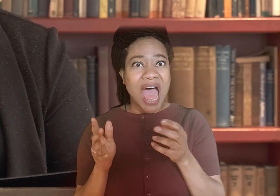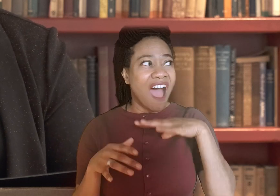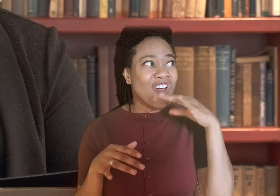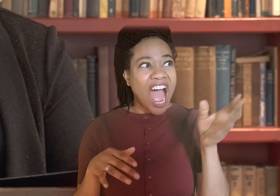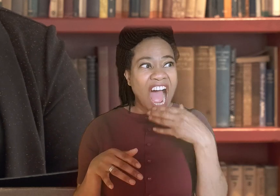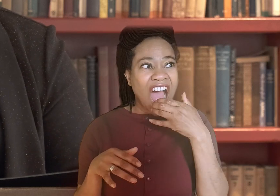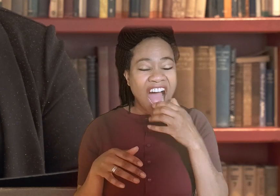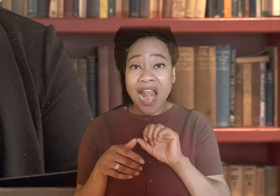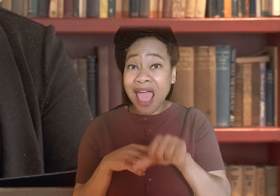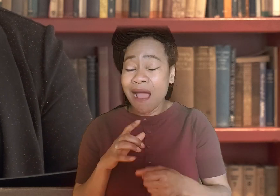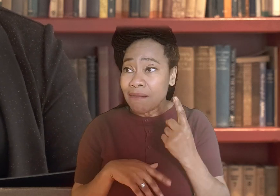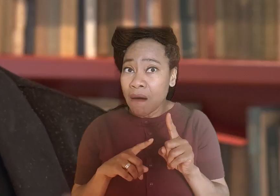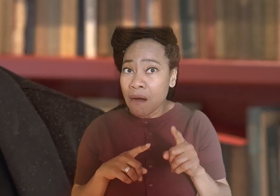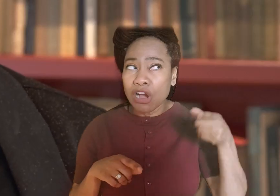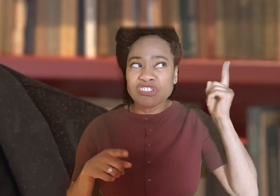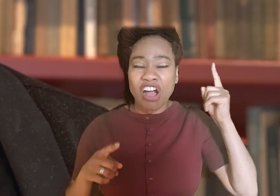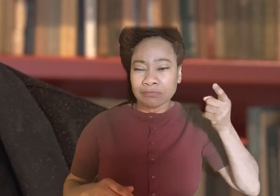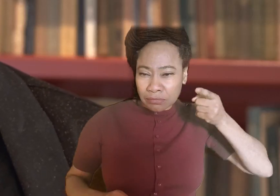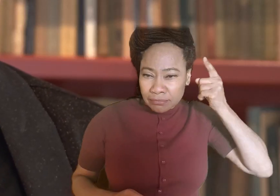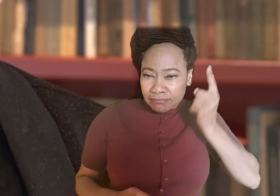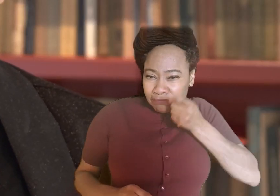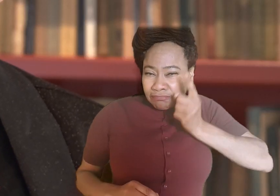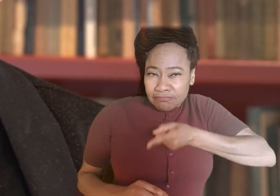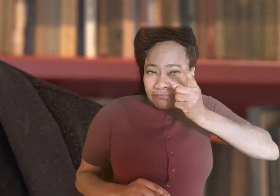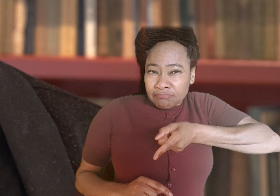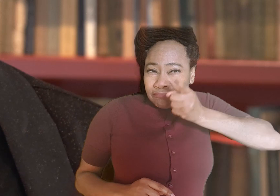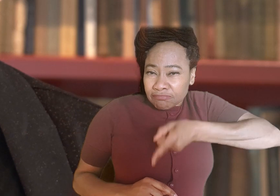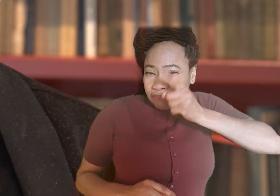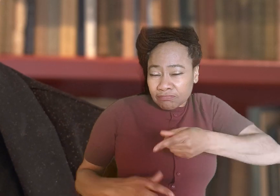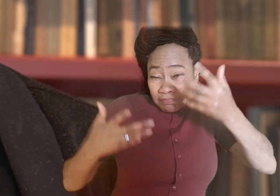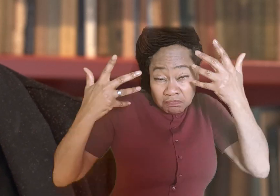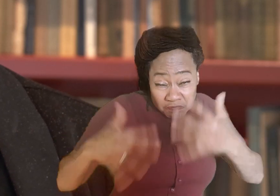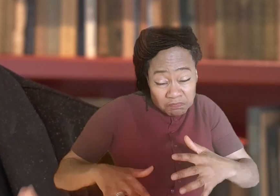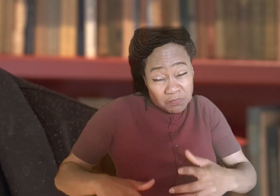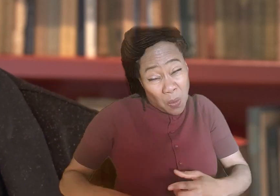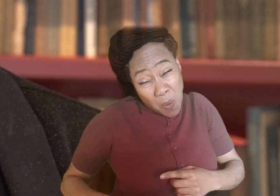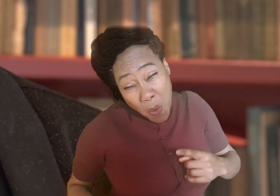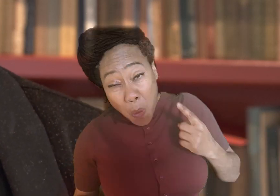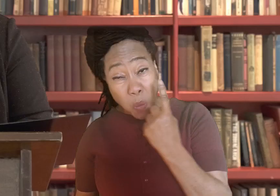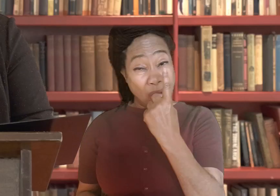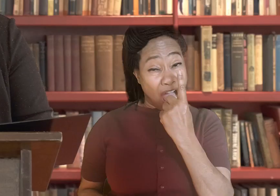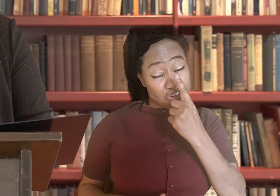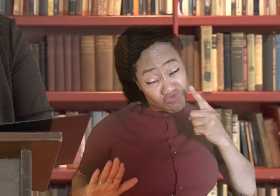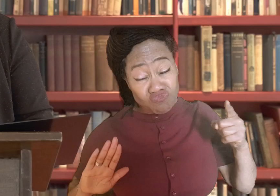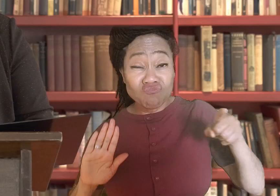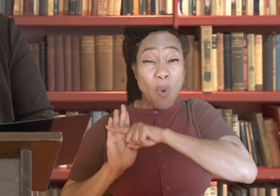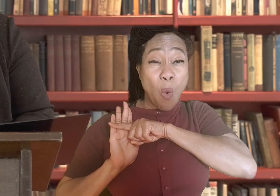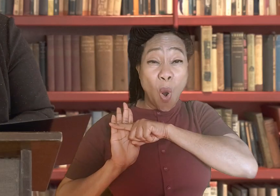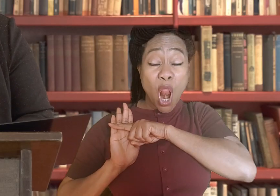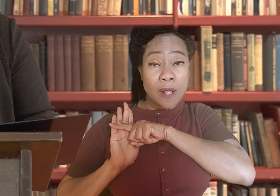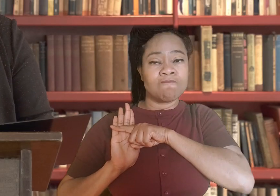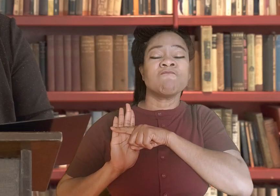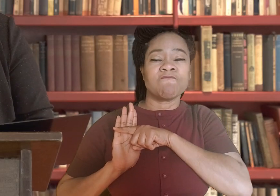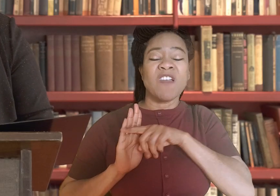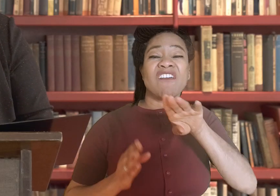finger of God comes down and is like, "Guys, I had one rule." So God throws